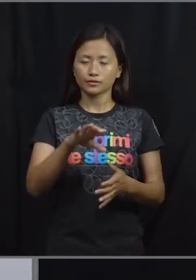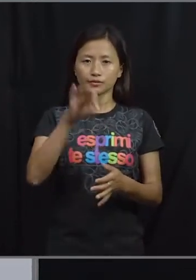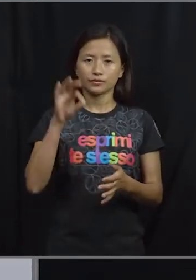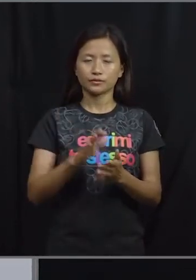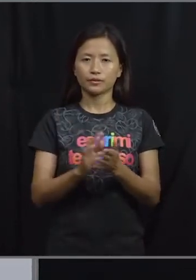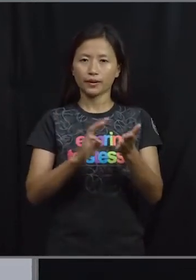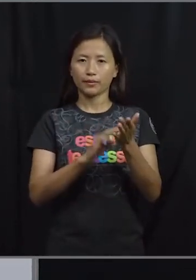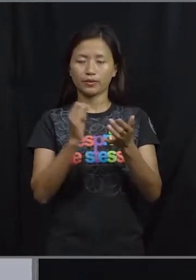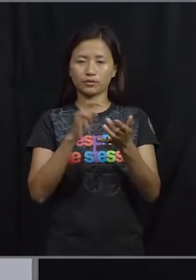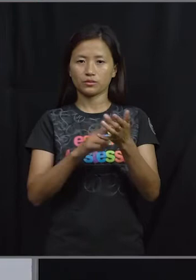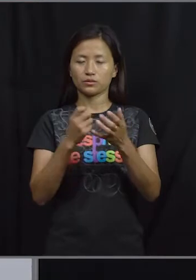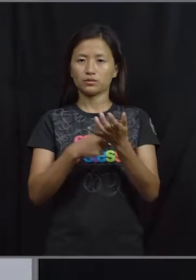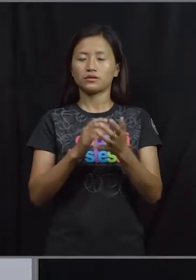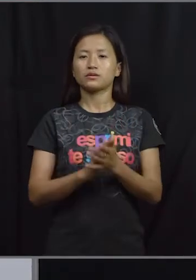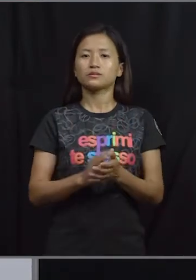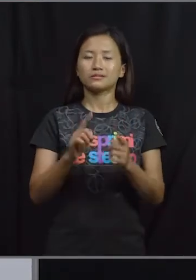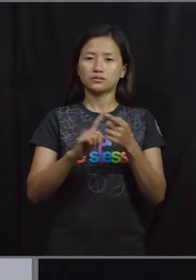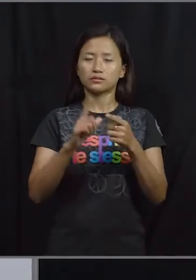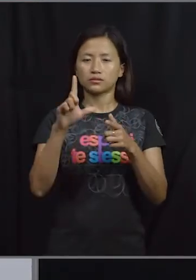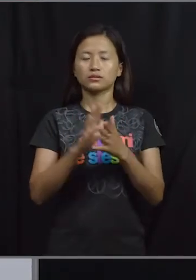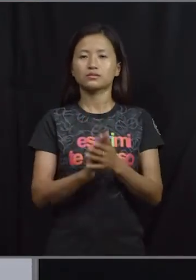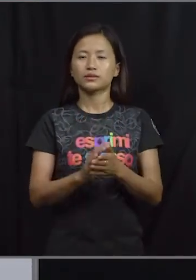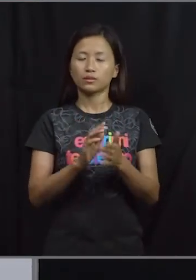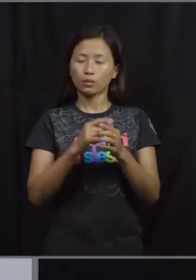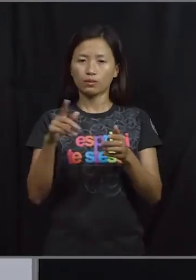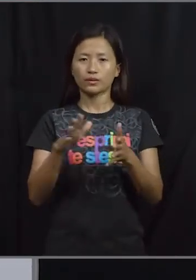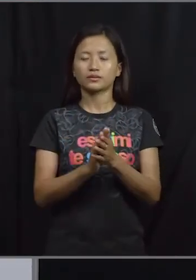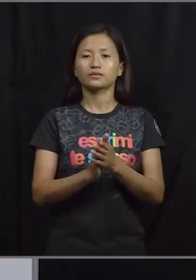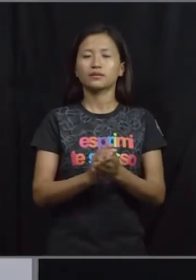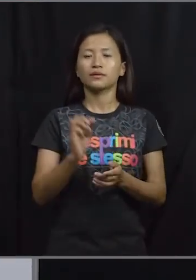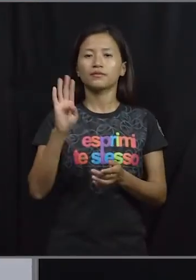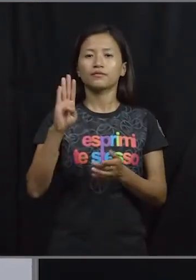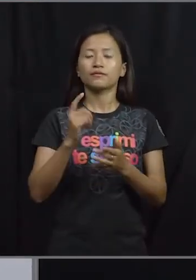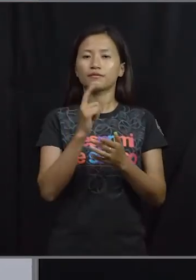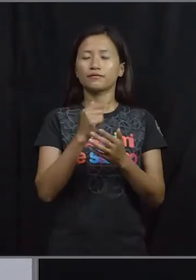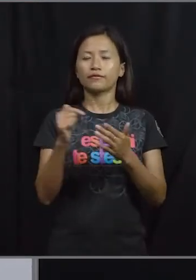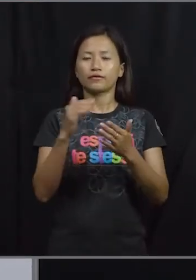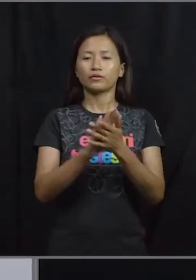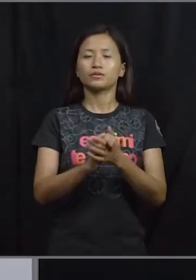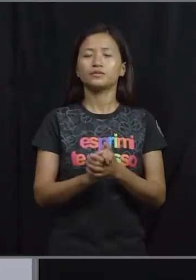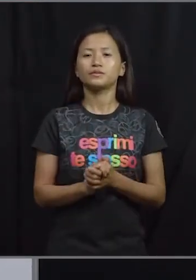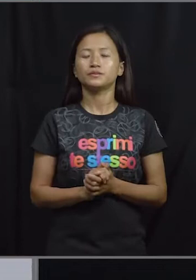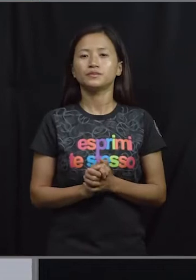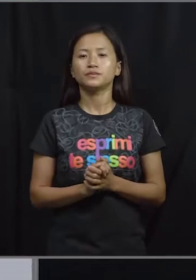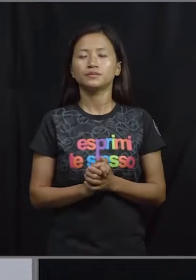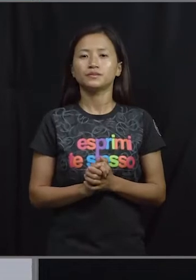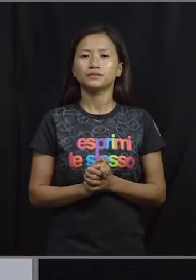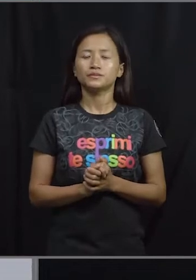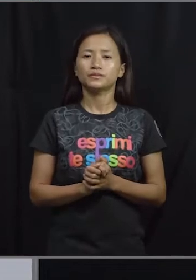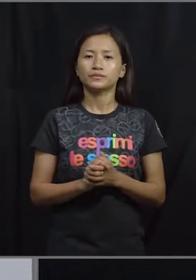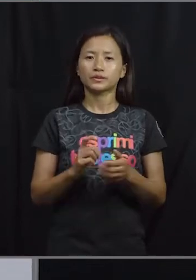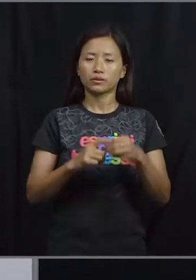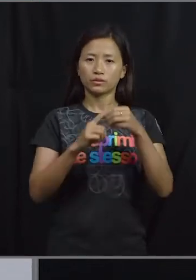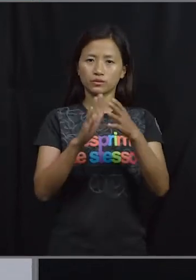find the minor element wise. First let us find out the minor for this element. It is the position